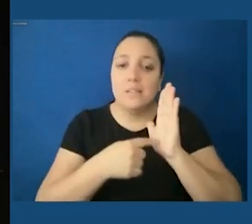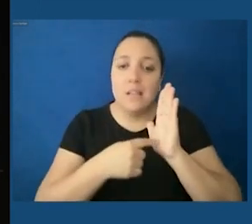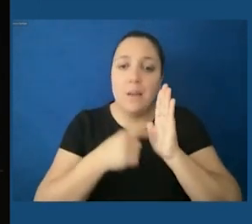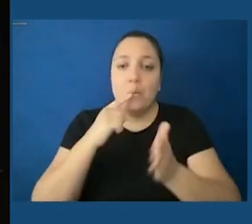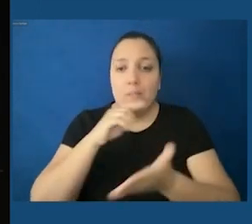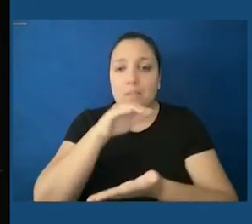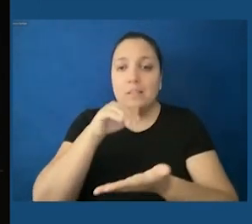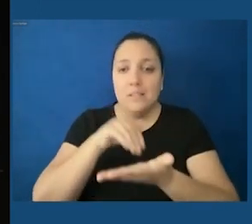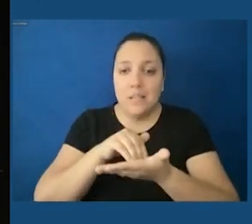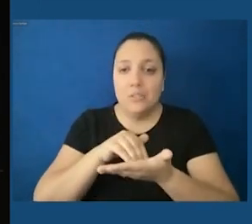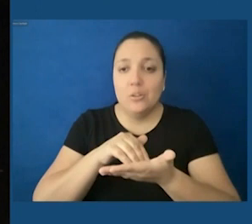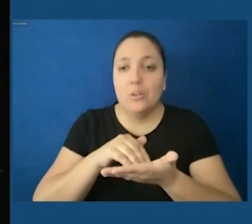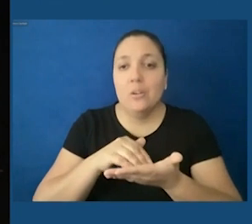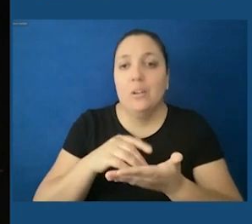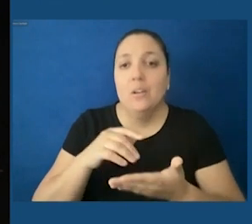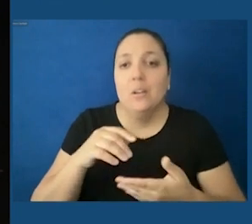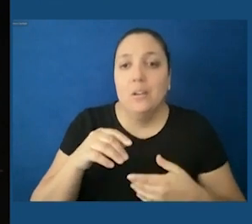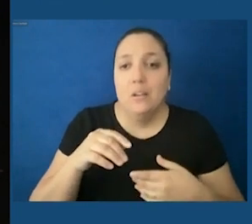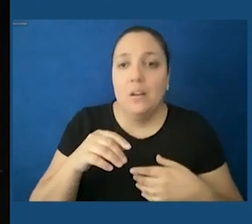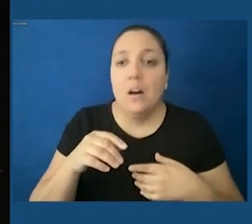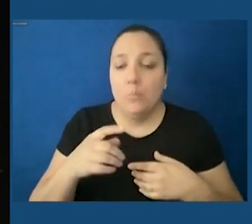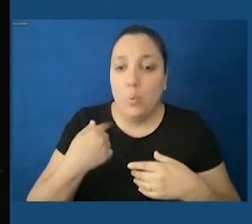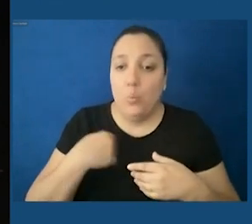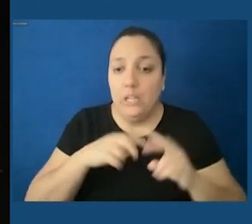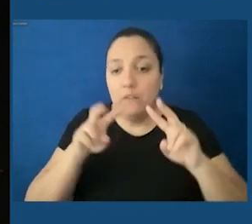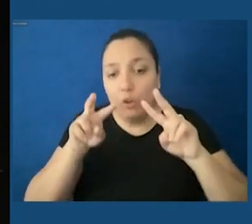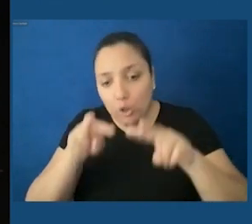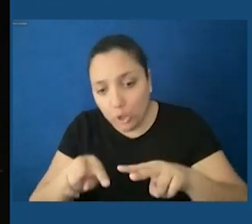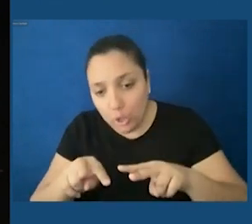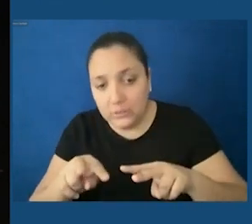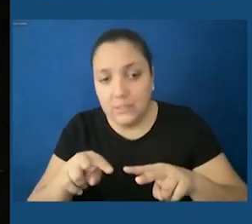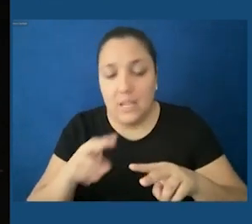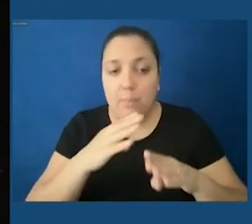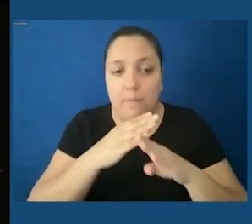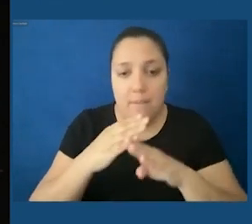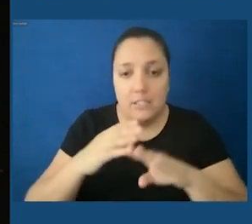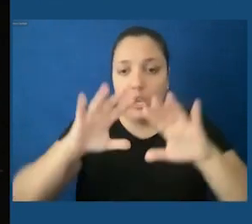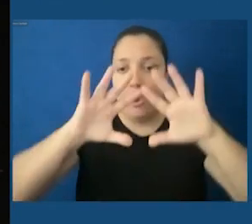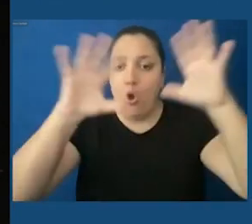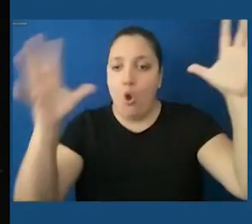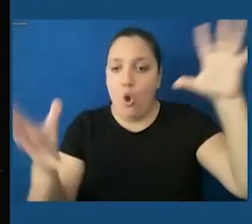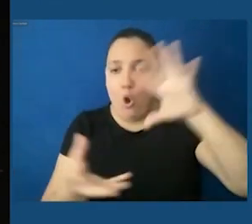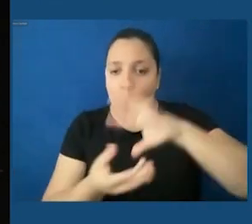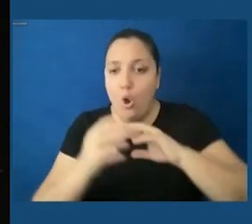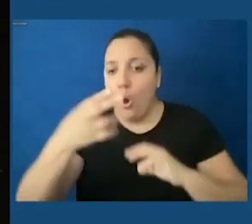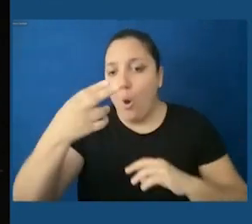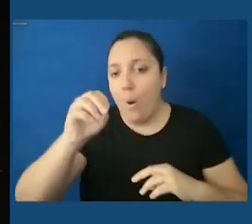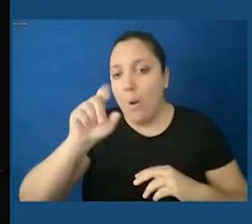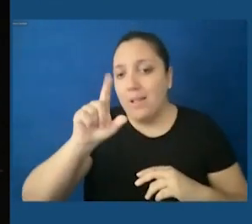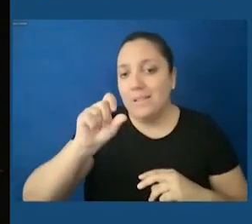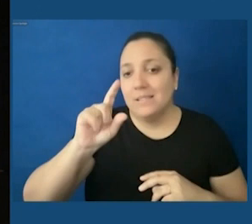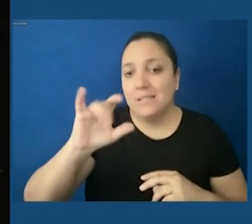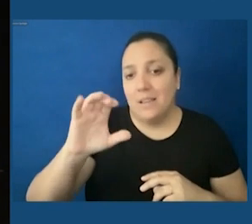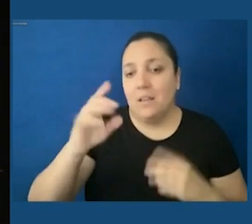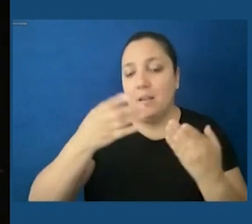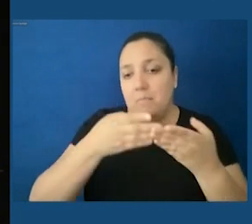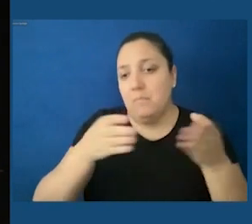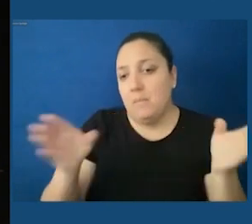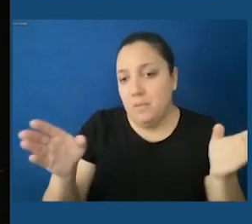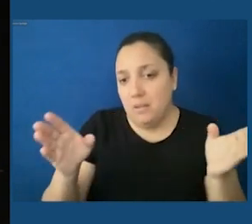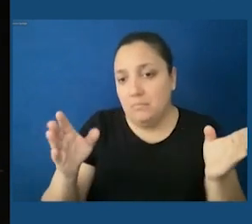and Partnerships is looking at prevention, from a holistic and from a public health informed approach to